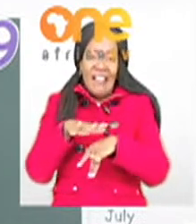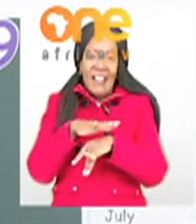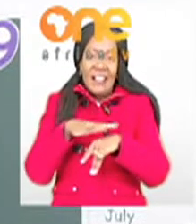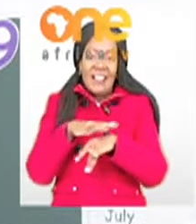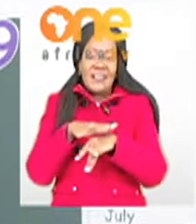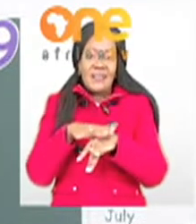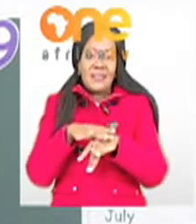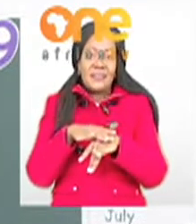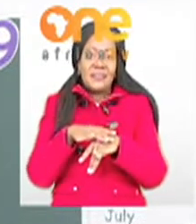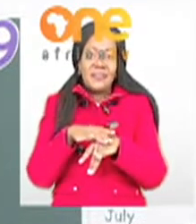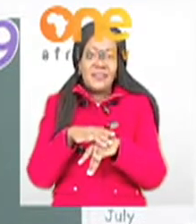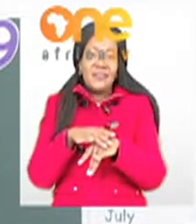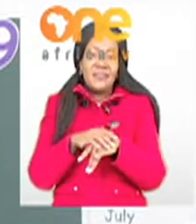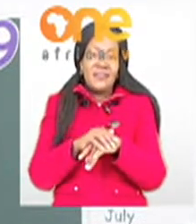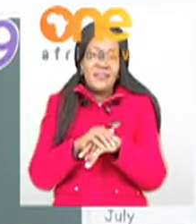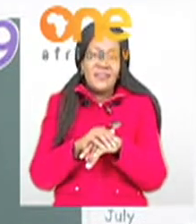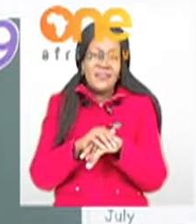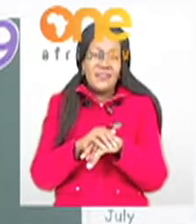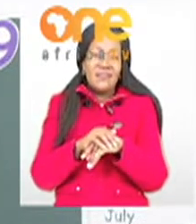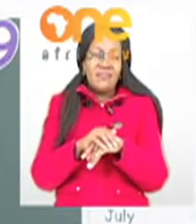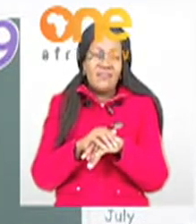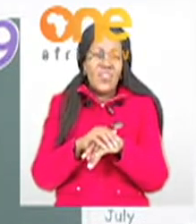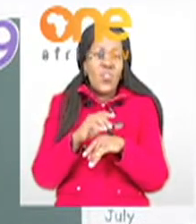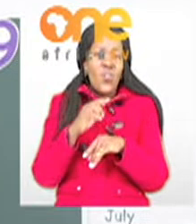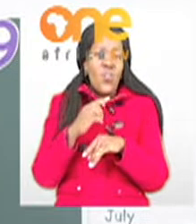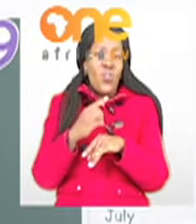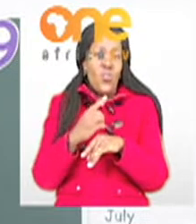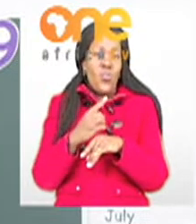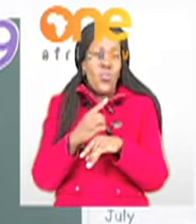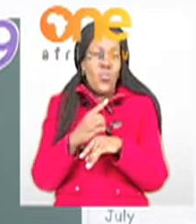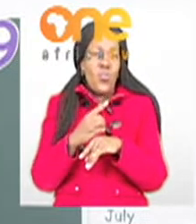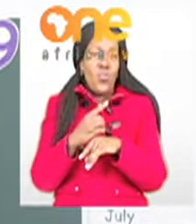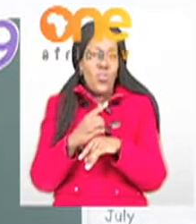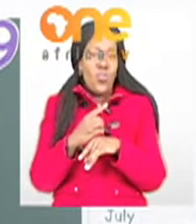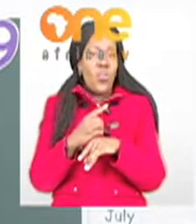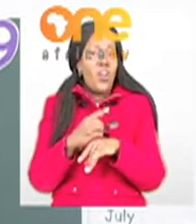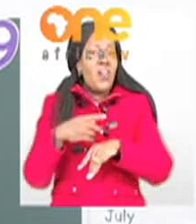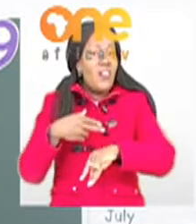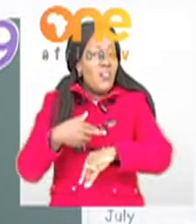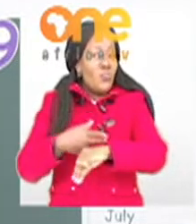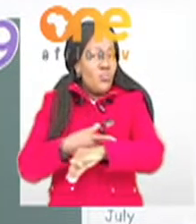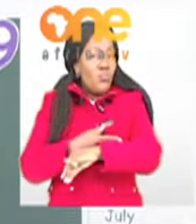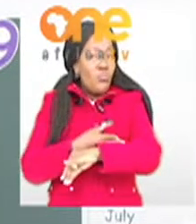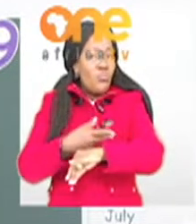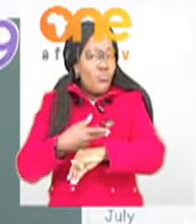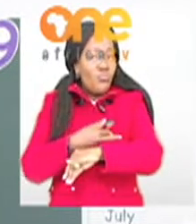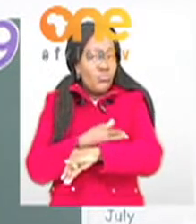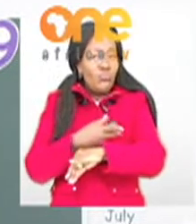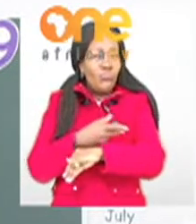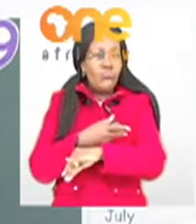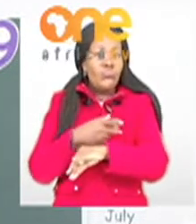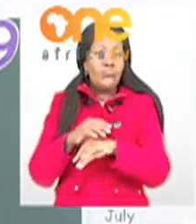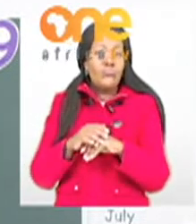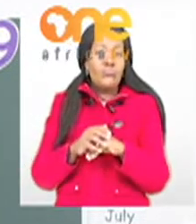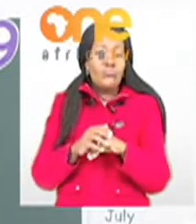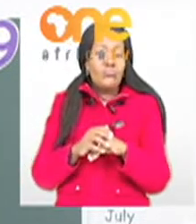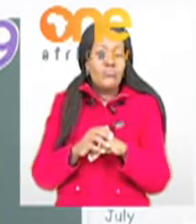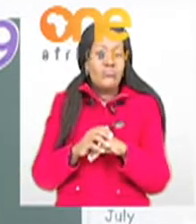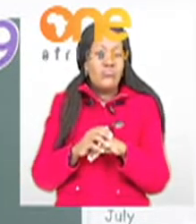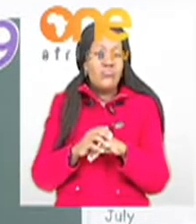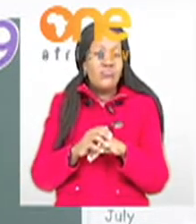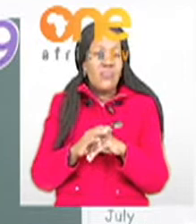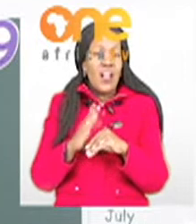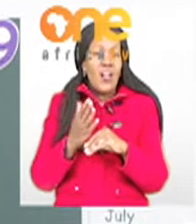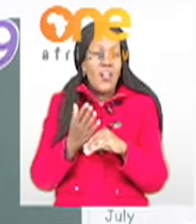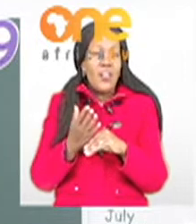up, and one of them is a sheep. So I would like